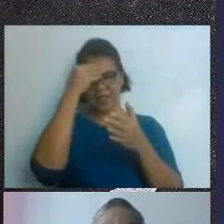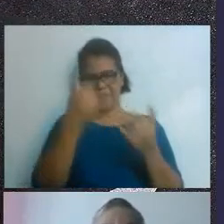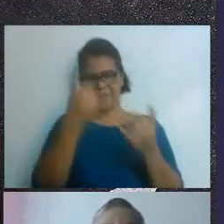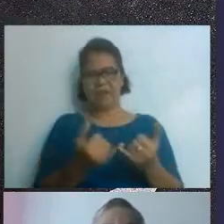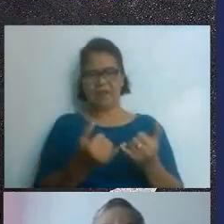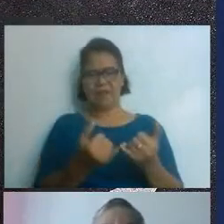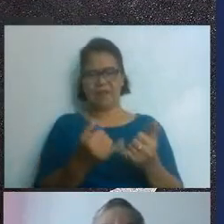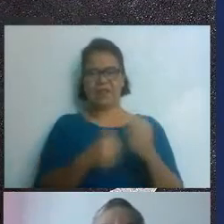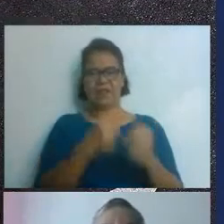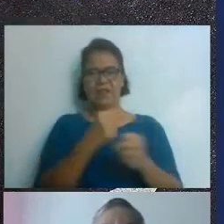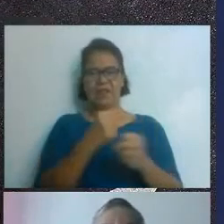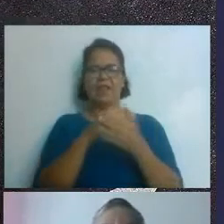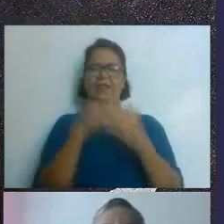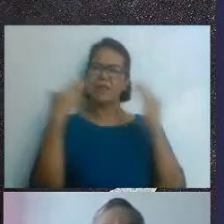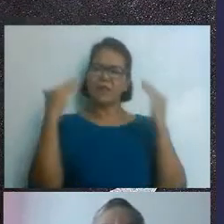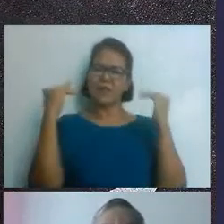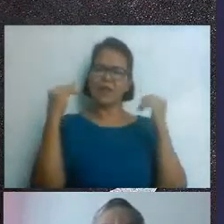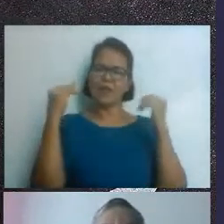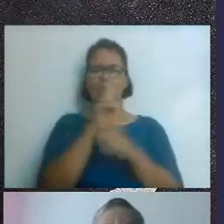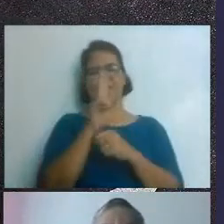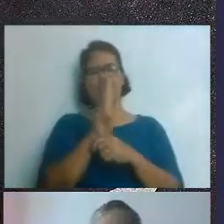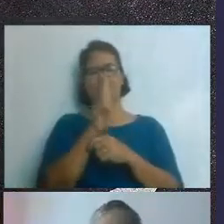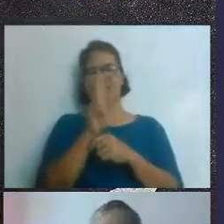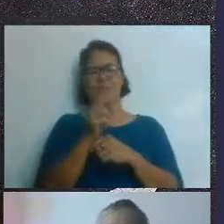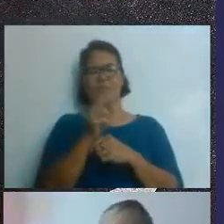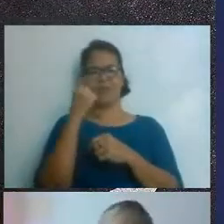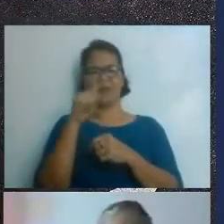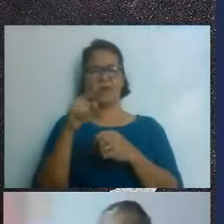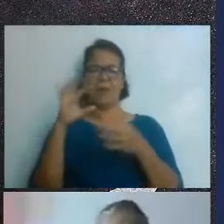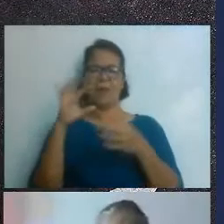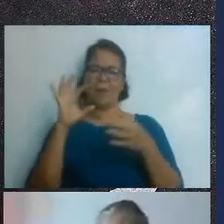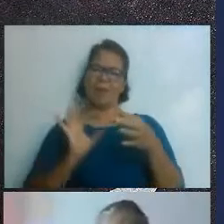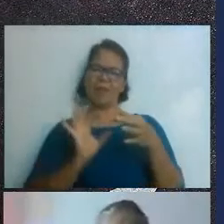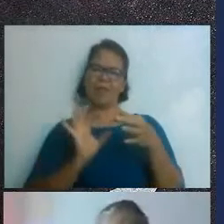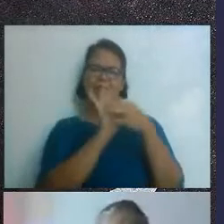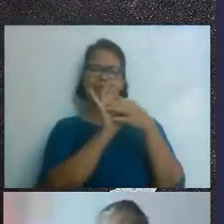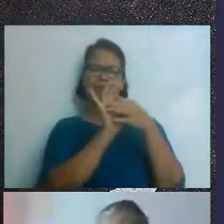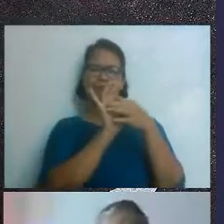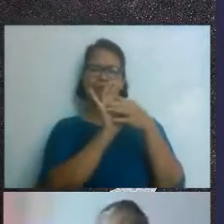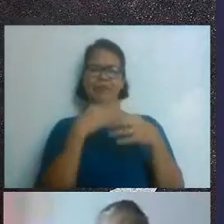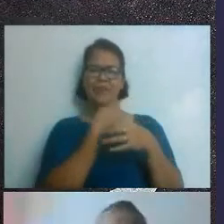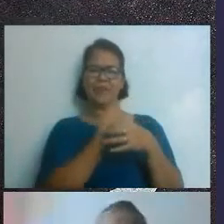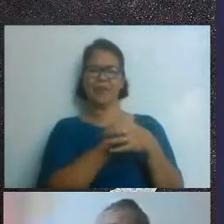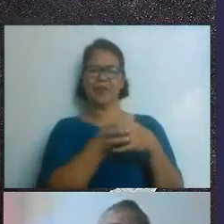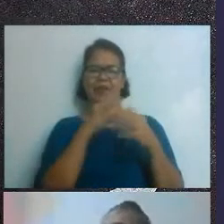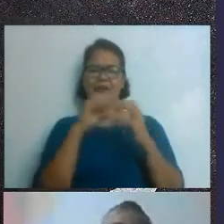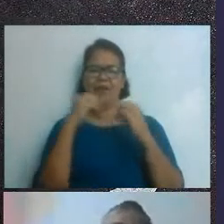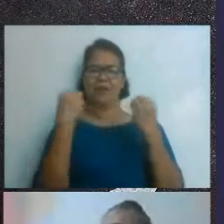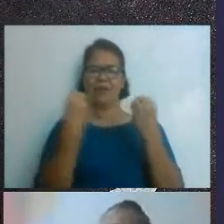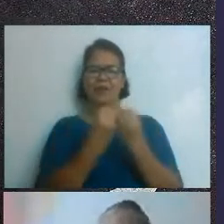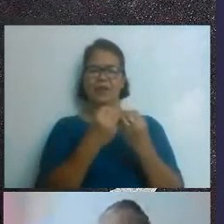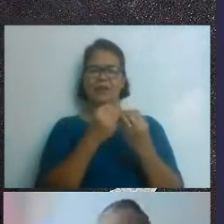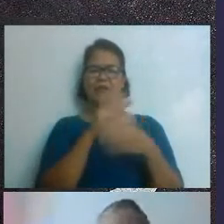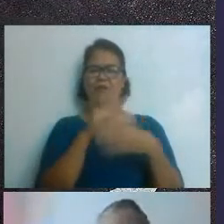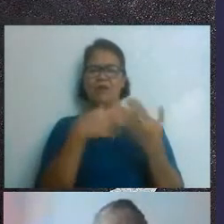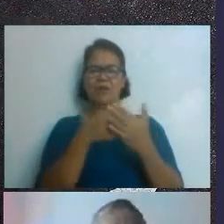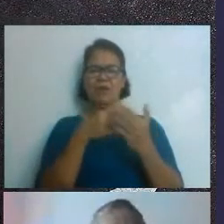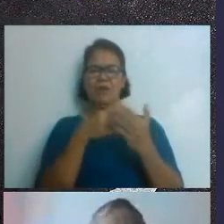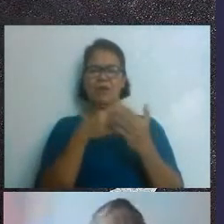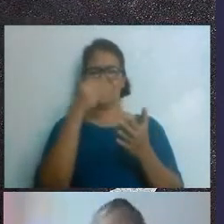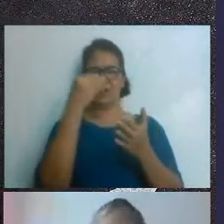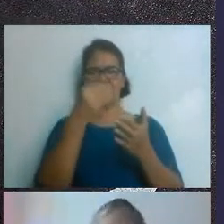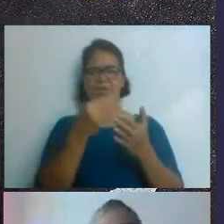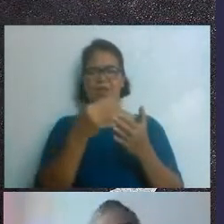to anchor the lessons that we will organize for all learners this coming school year as well.